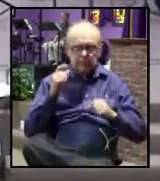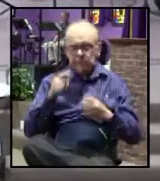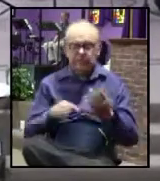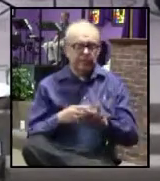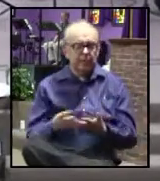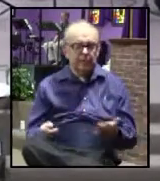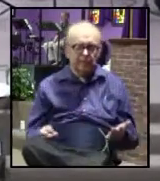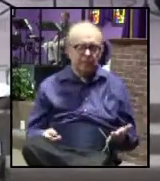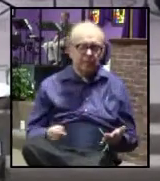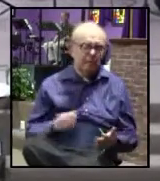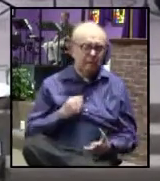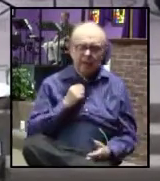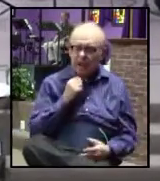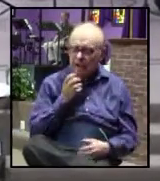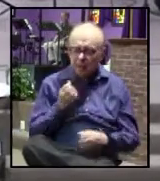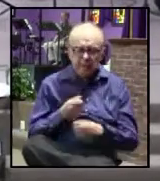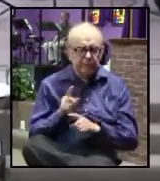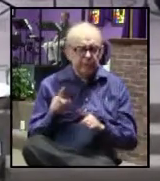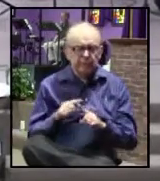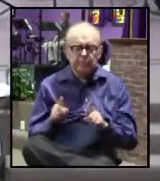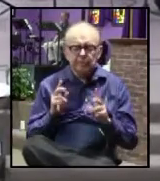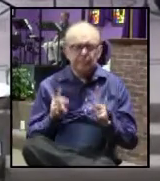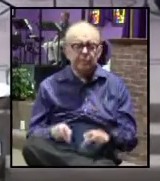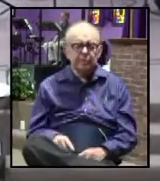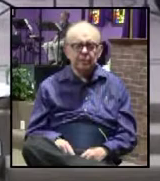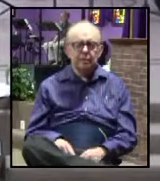if I could do that, that's not going to make you any different.